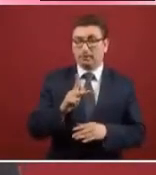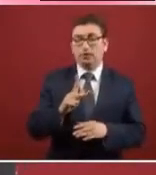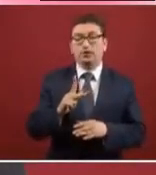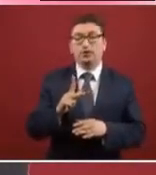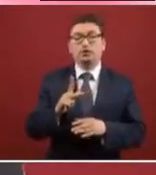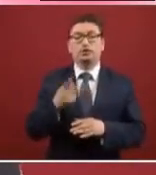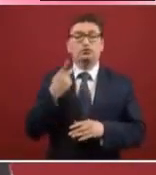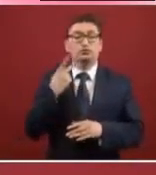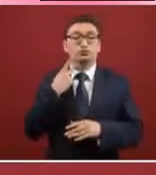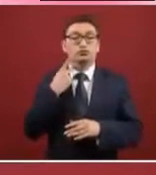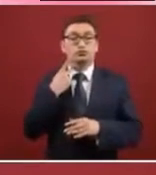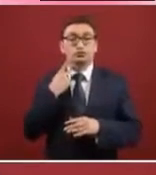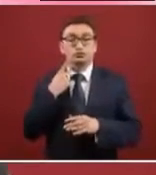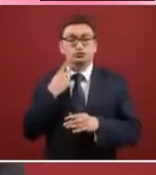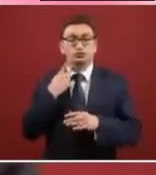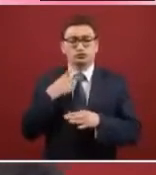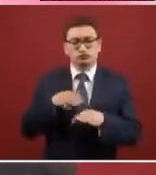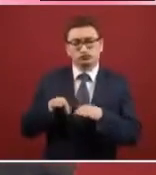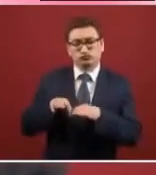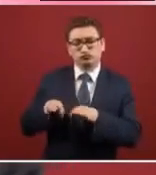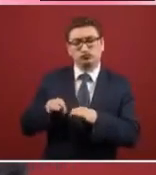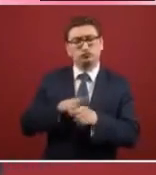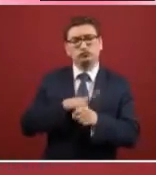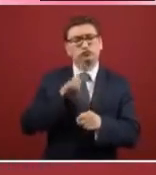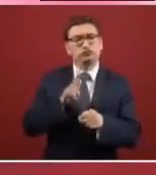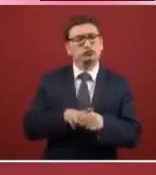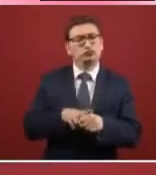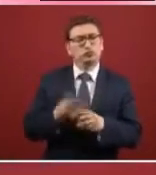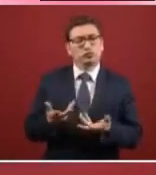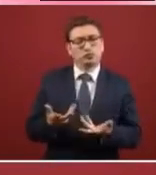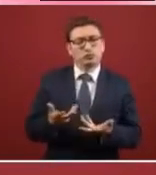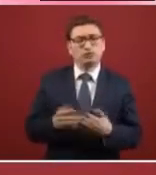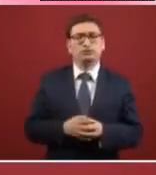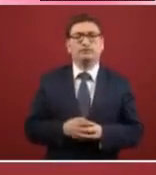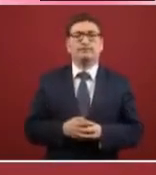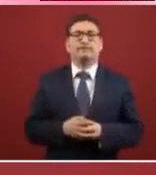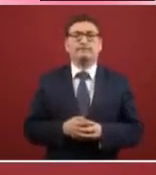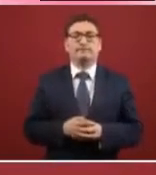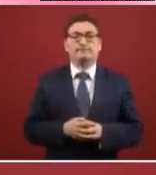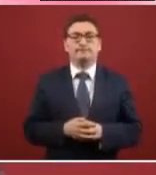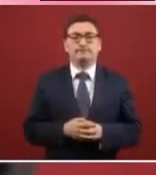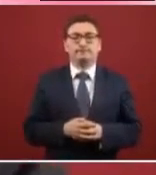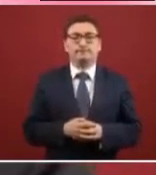normalcy. No, son these are not resistencias, resistances